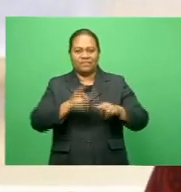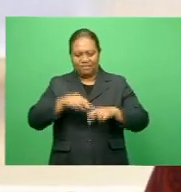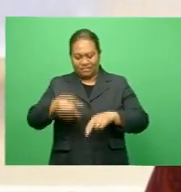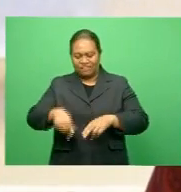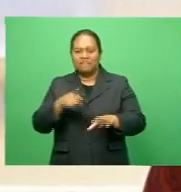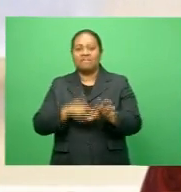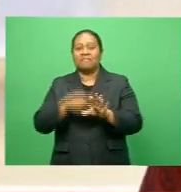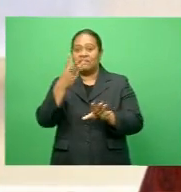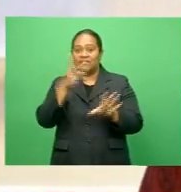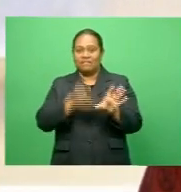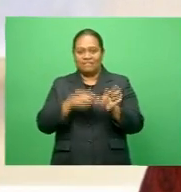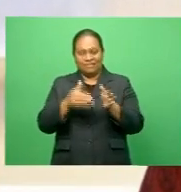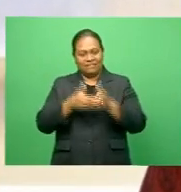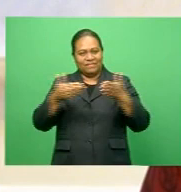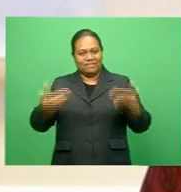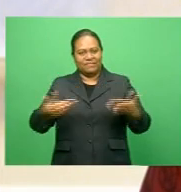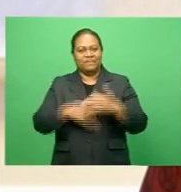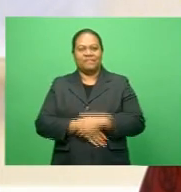for 3 years.